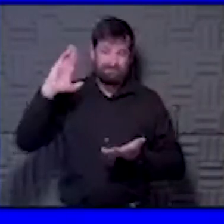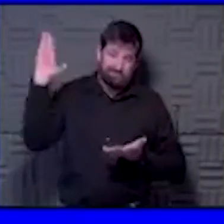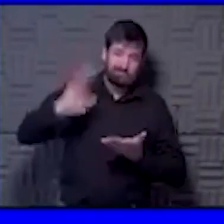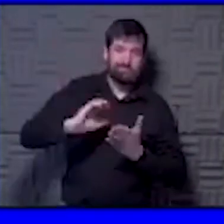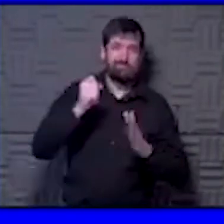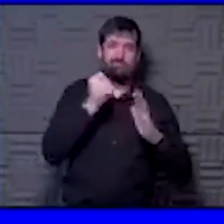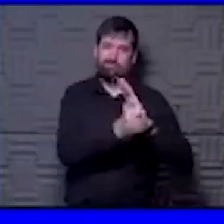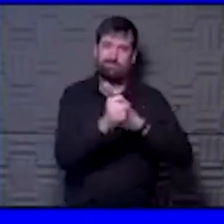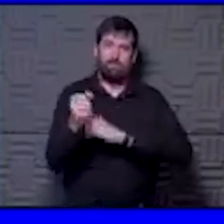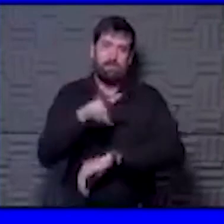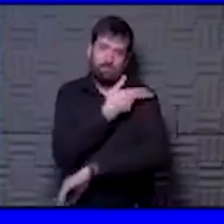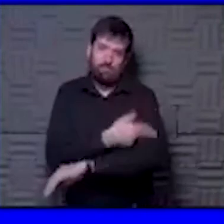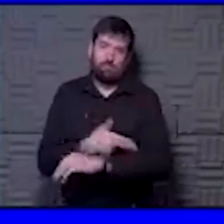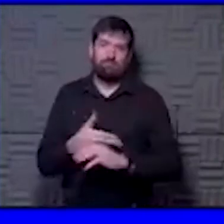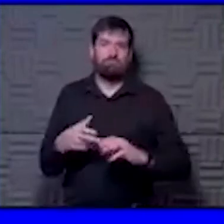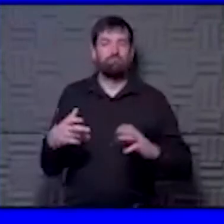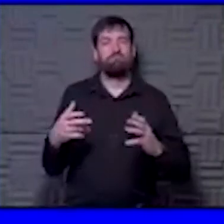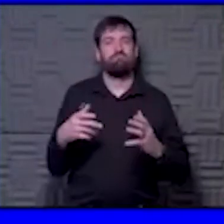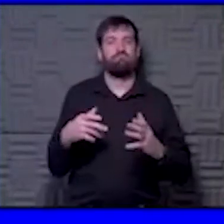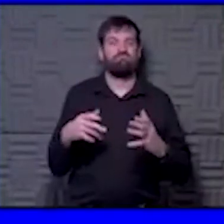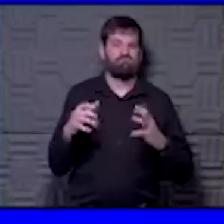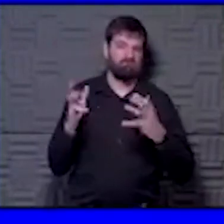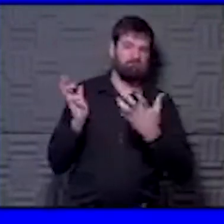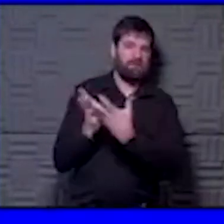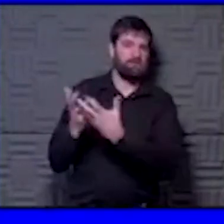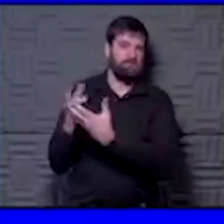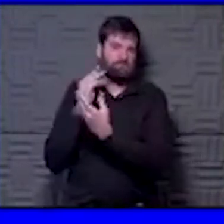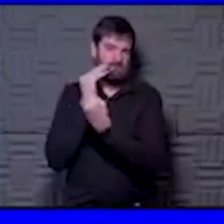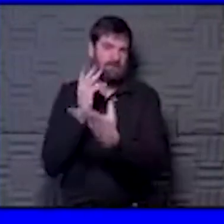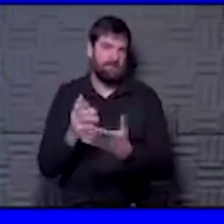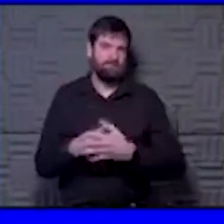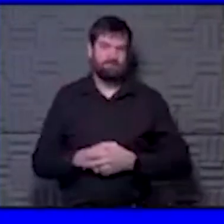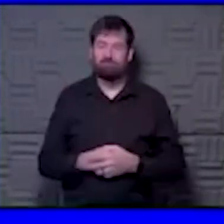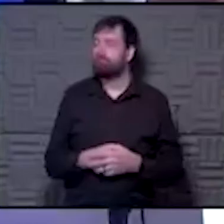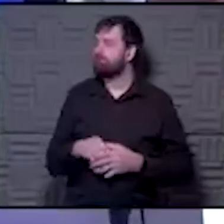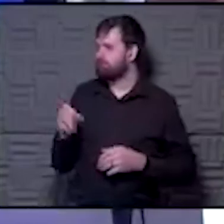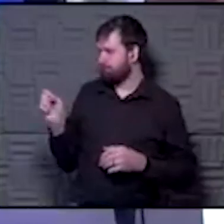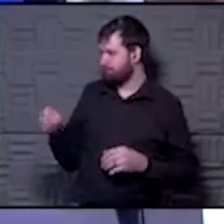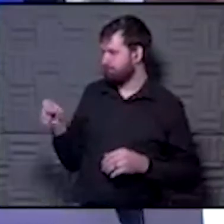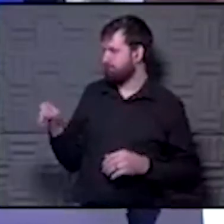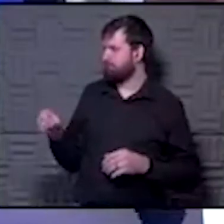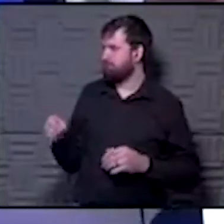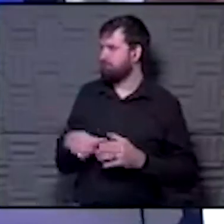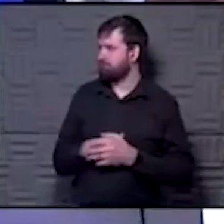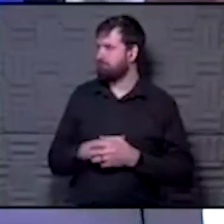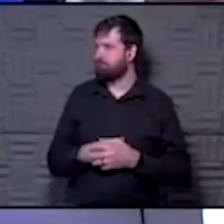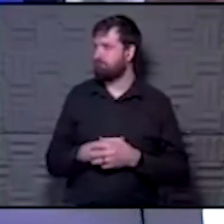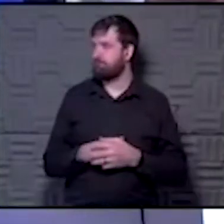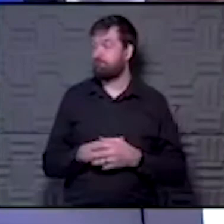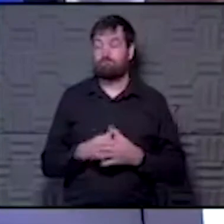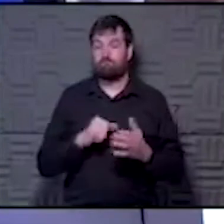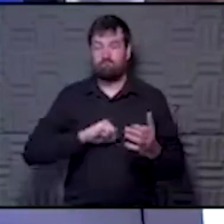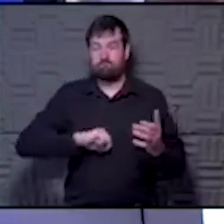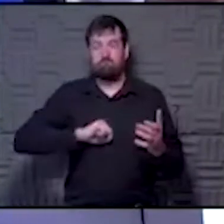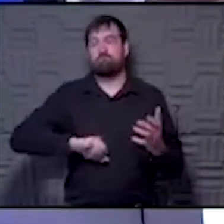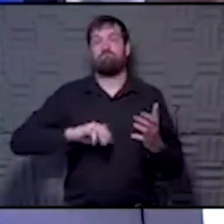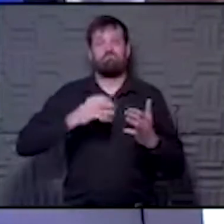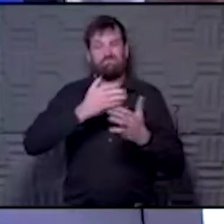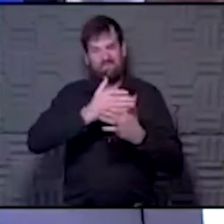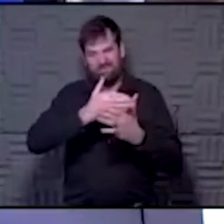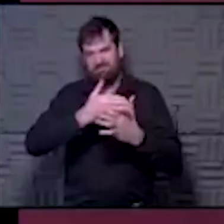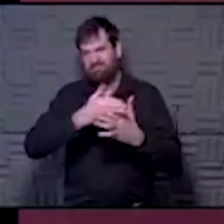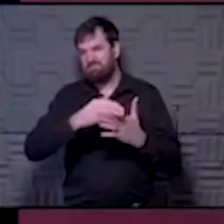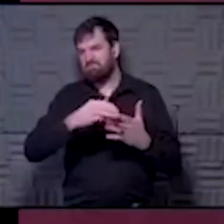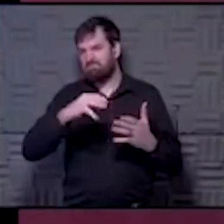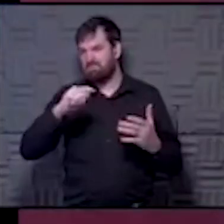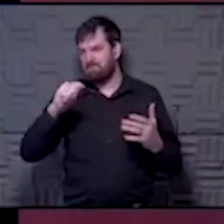hospitalizations. That is certainly would be consistent with all the data at this point in time. So Yeah, I think maybe toward the end of this week we can talk a little bit